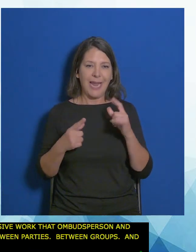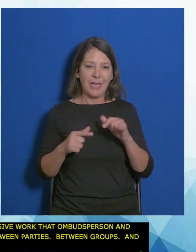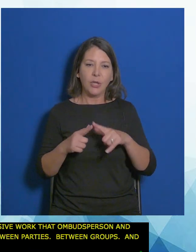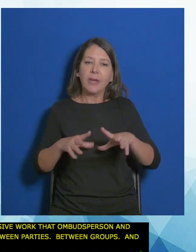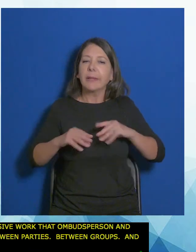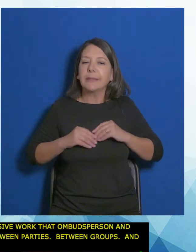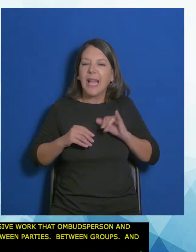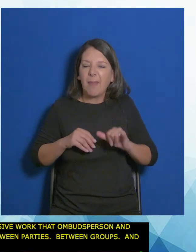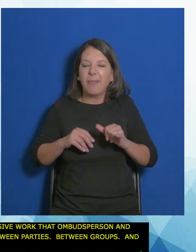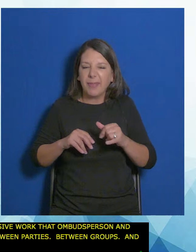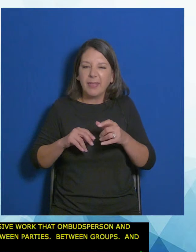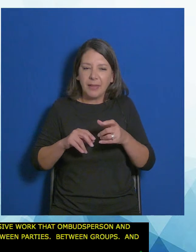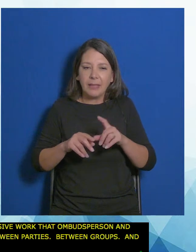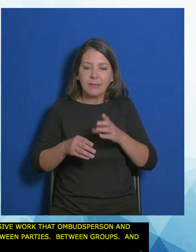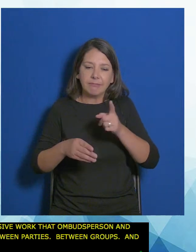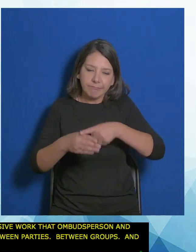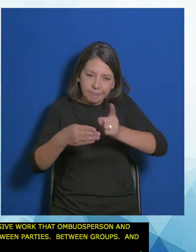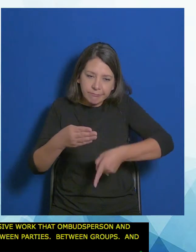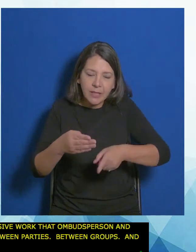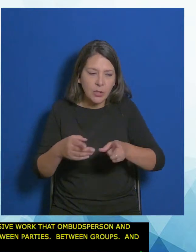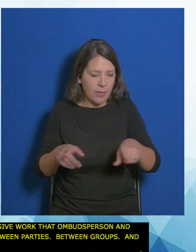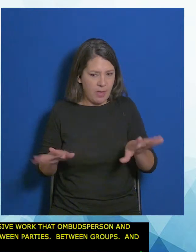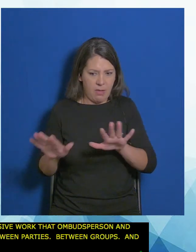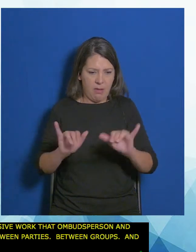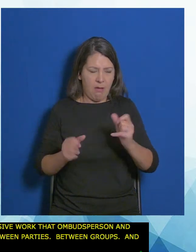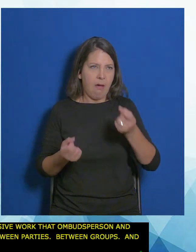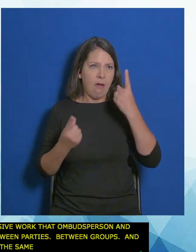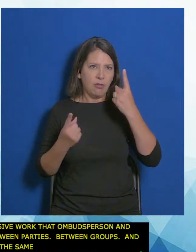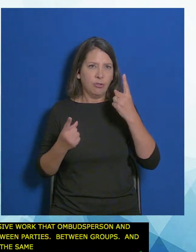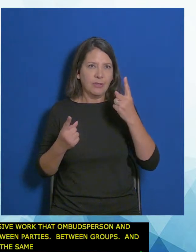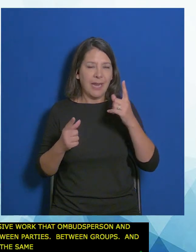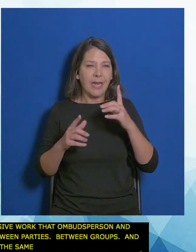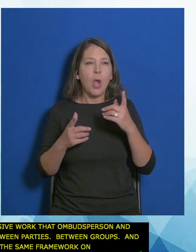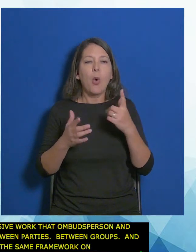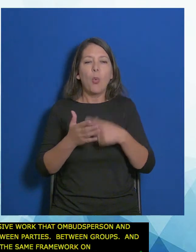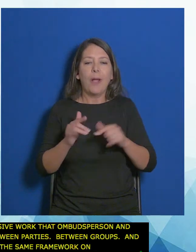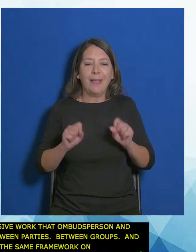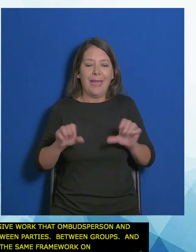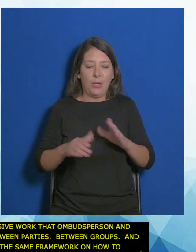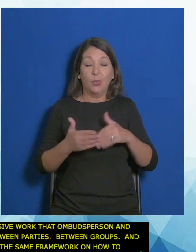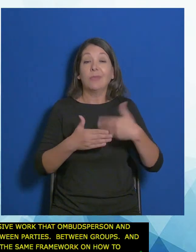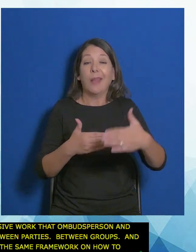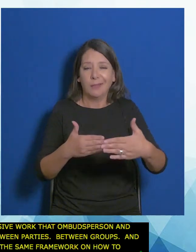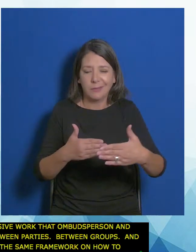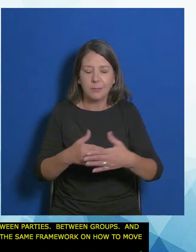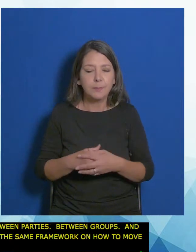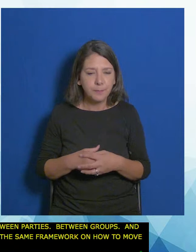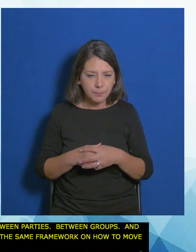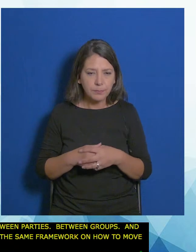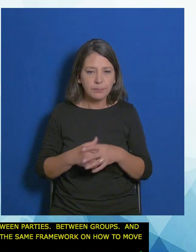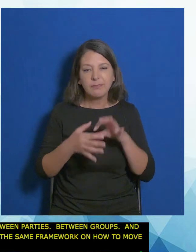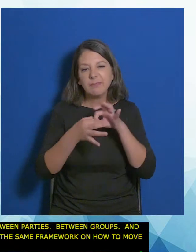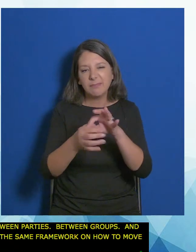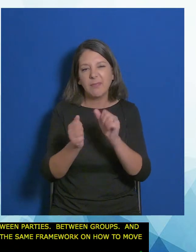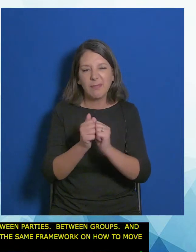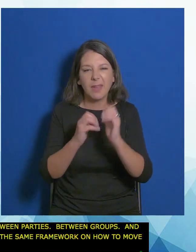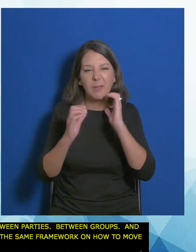everyone has the same framework on how to move forward with